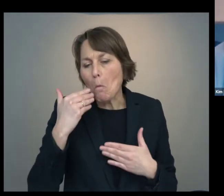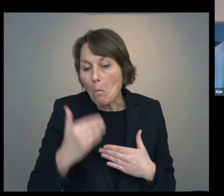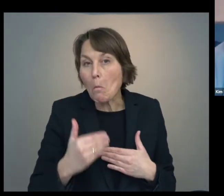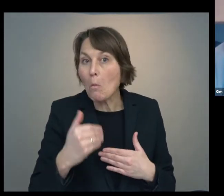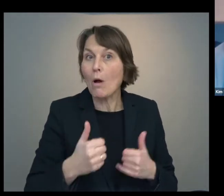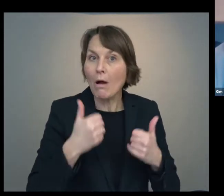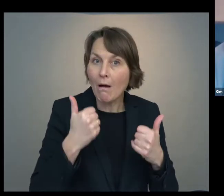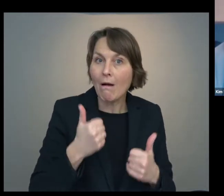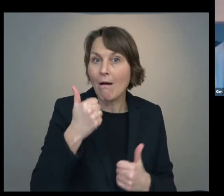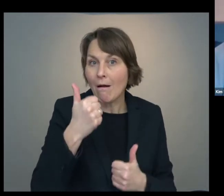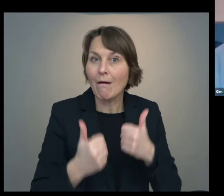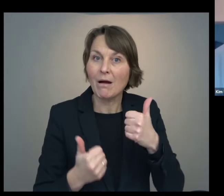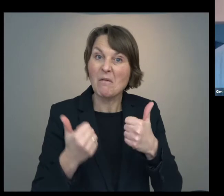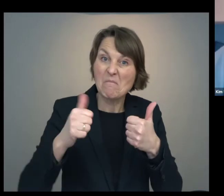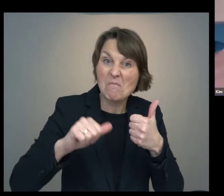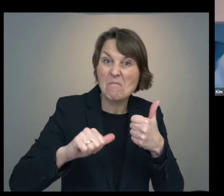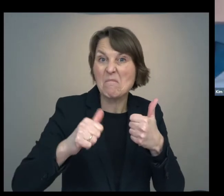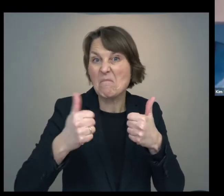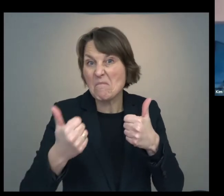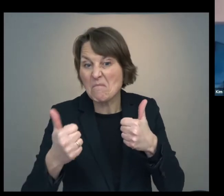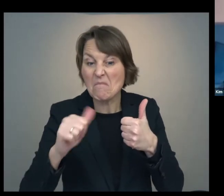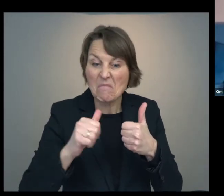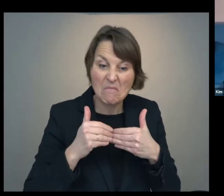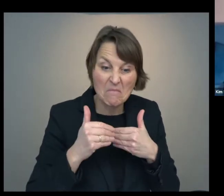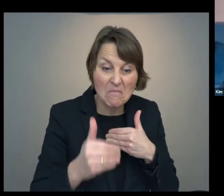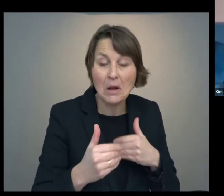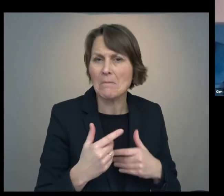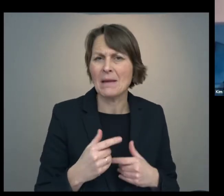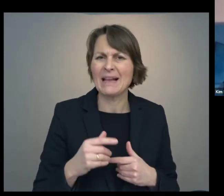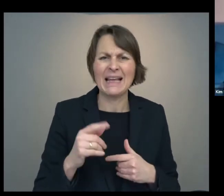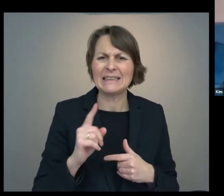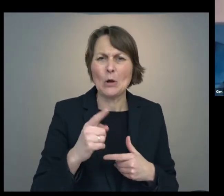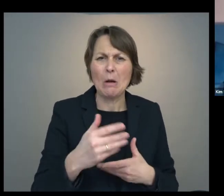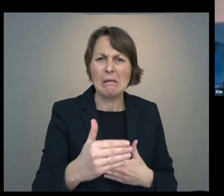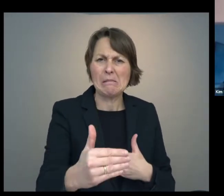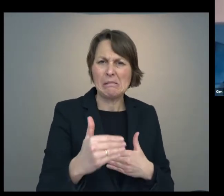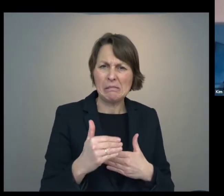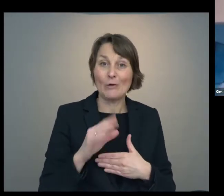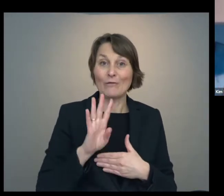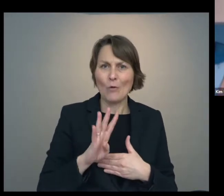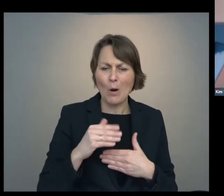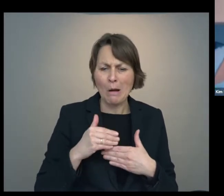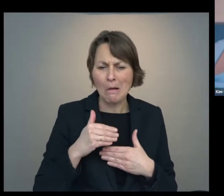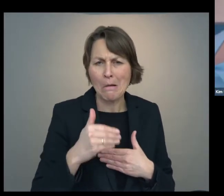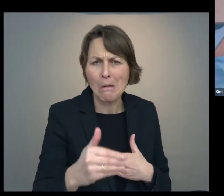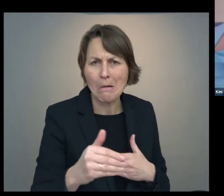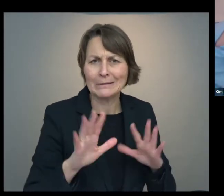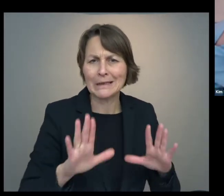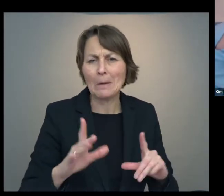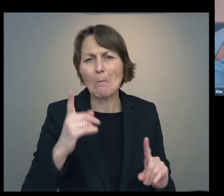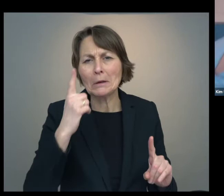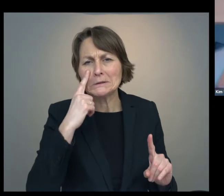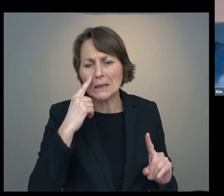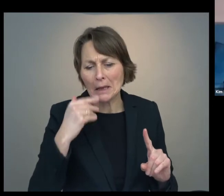for probably a couple more releases, and then we'll evaluate on it and see if 8 weeks or 4 weeks or 10 weeks or whatever is